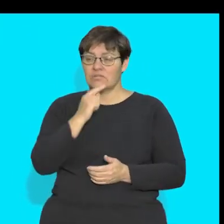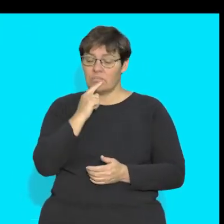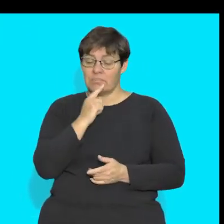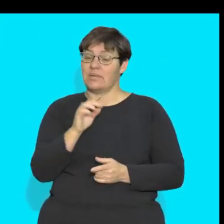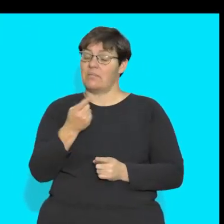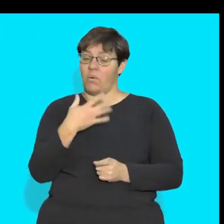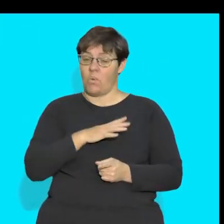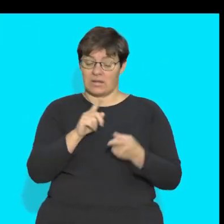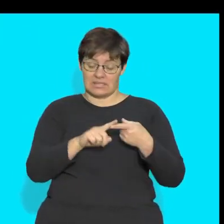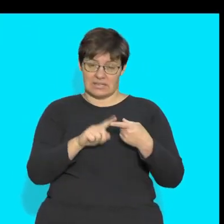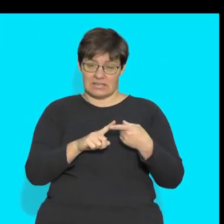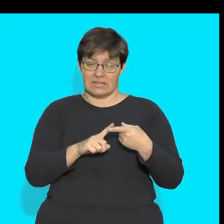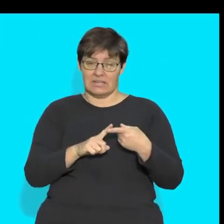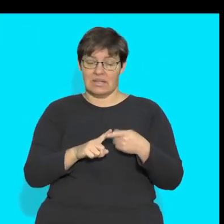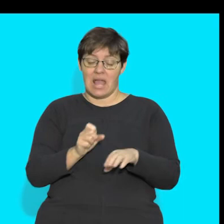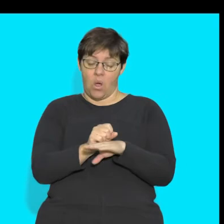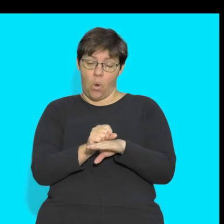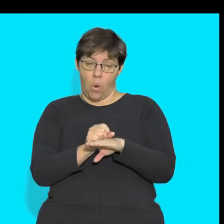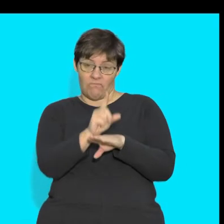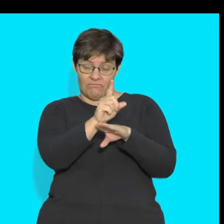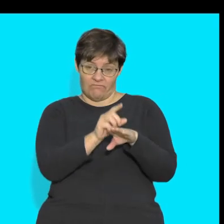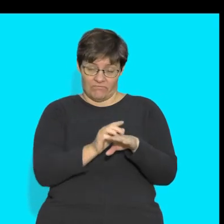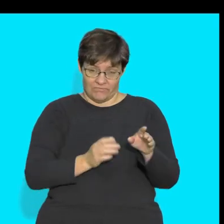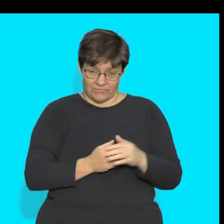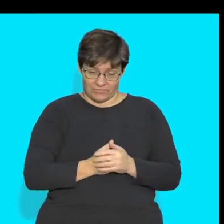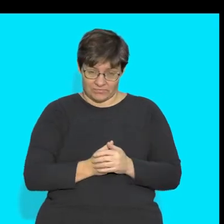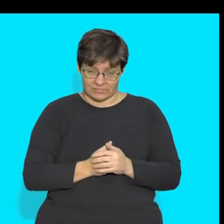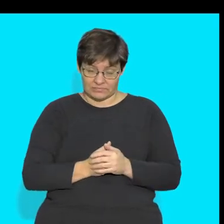It's the ejection, I'm not going to write it all out,